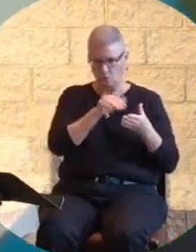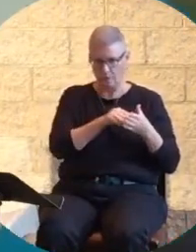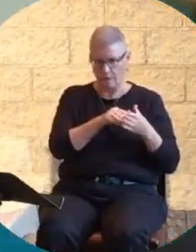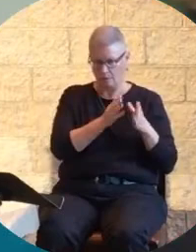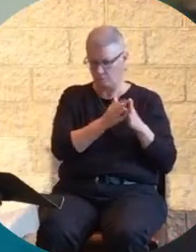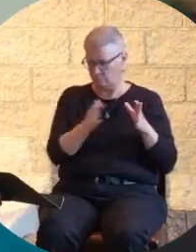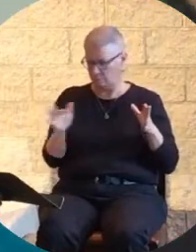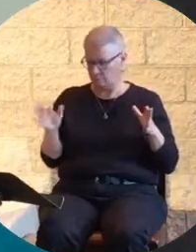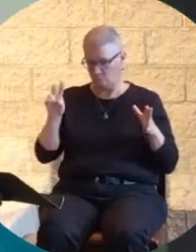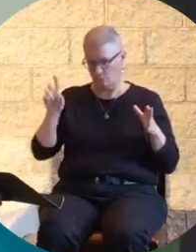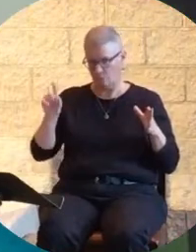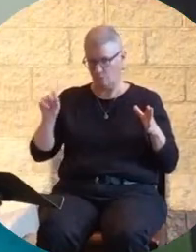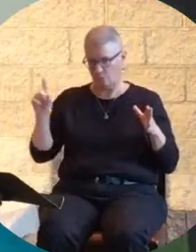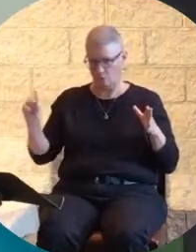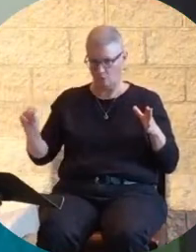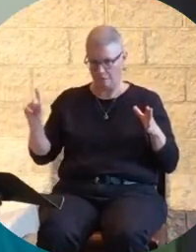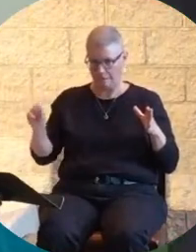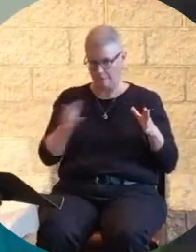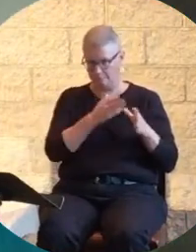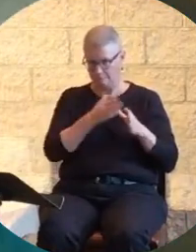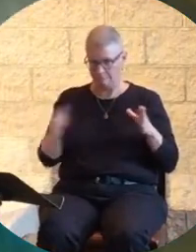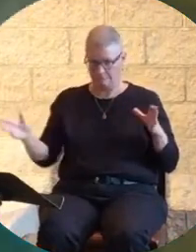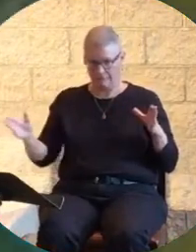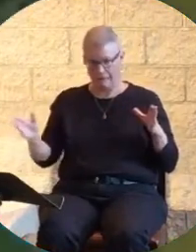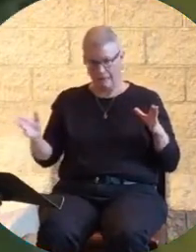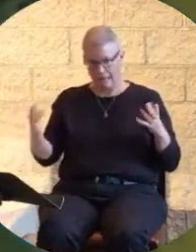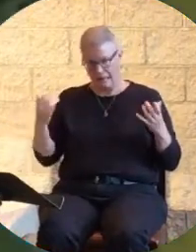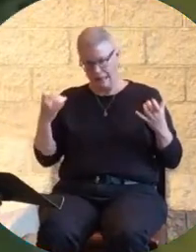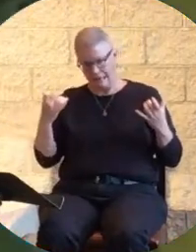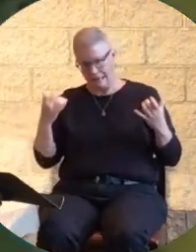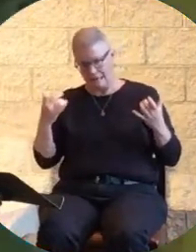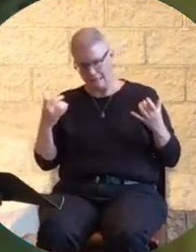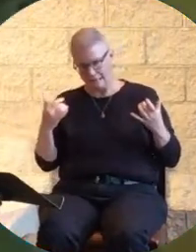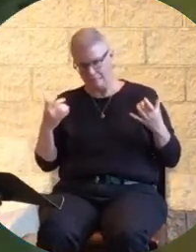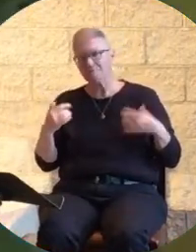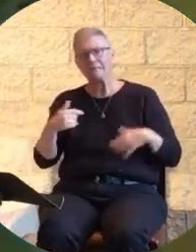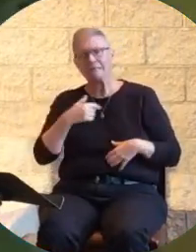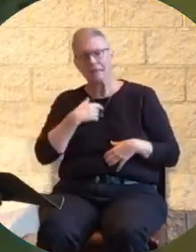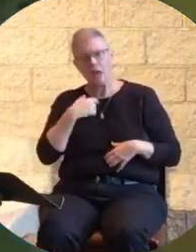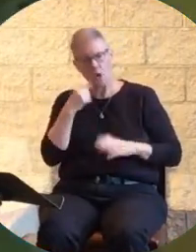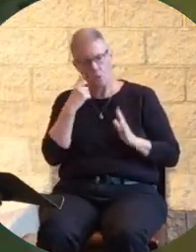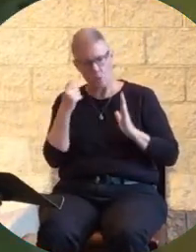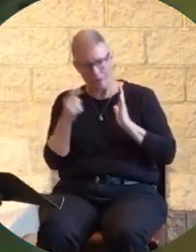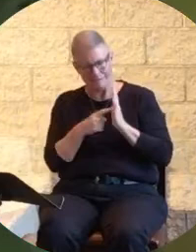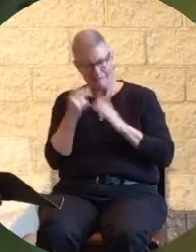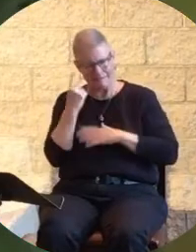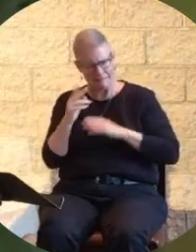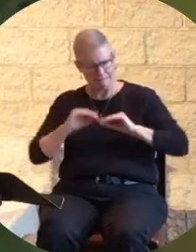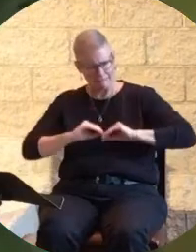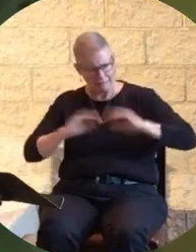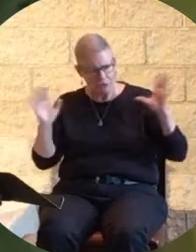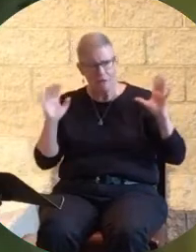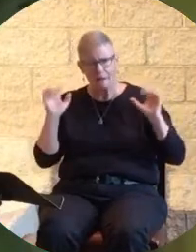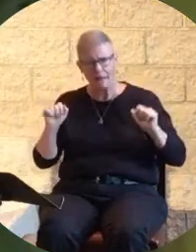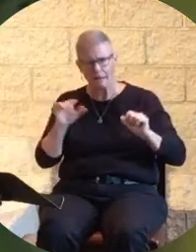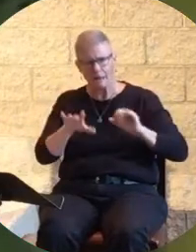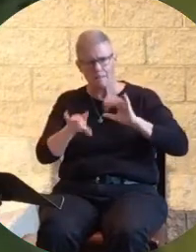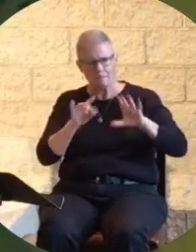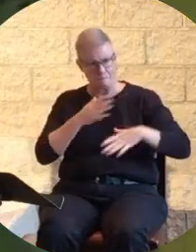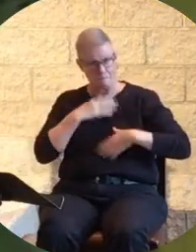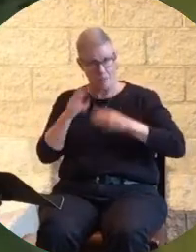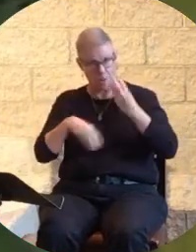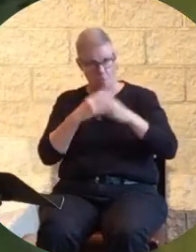about. It's recognizing, it's seeing clearly, and it's being selective about what I want my world to be.